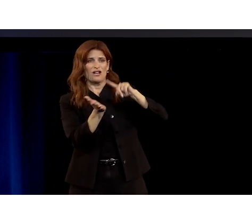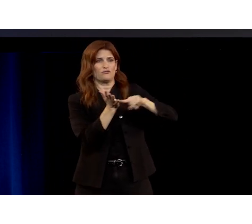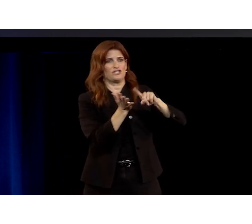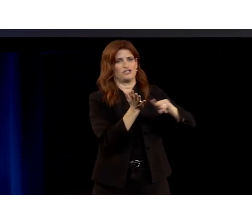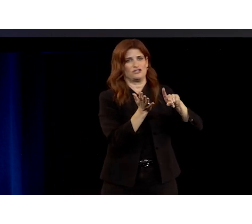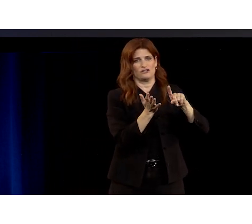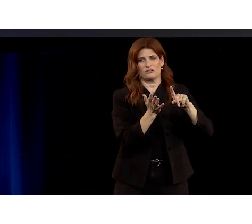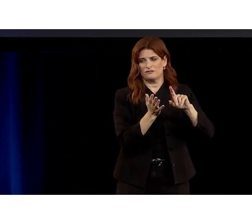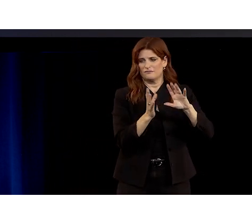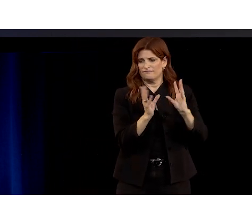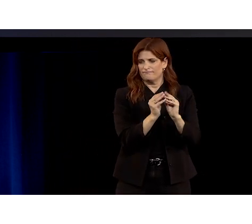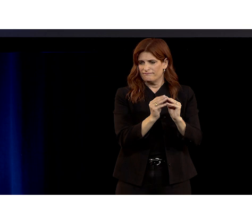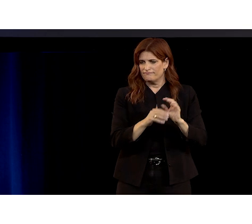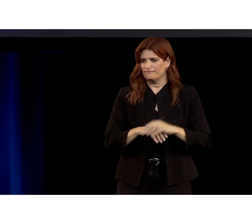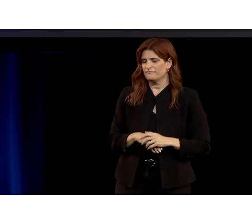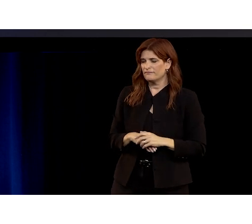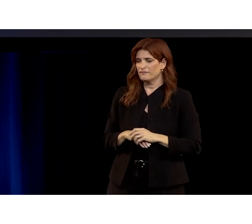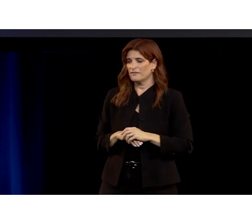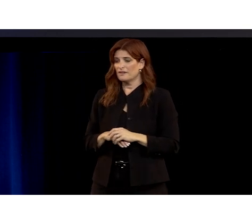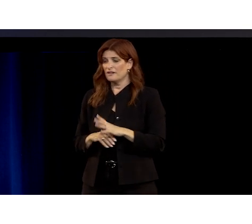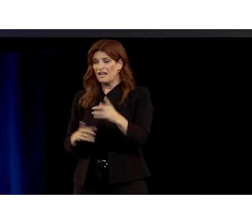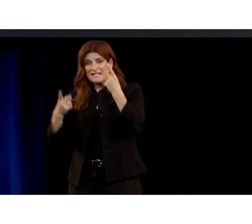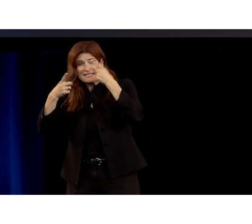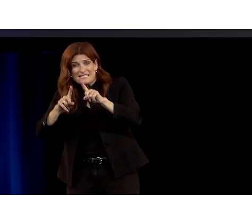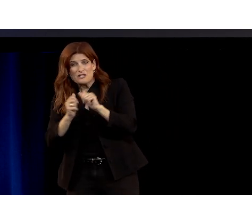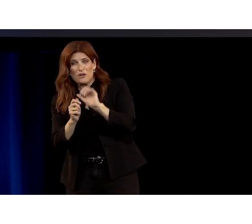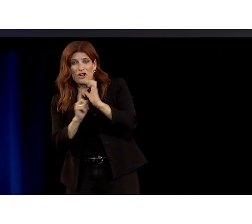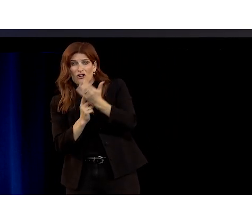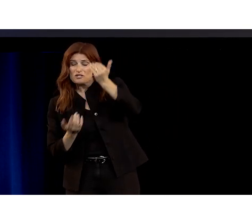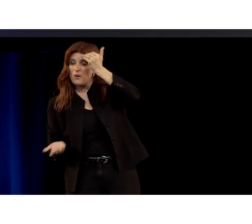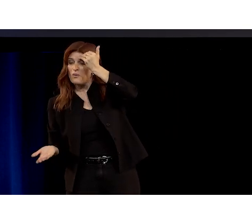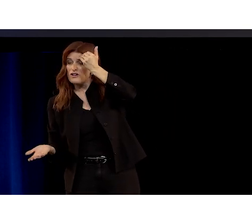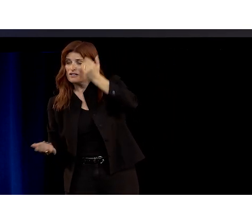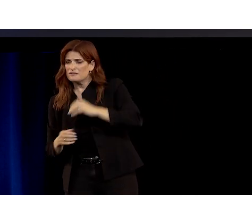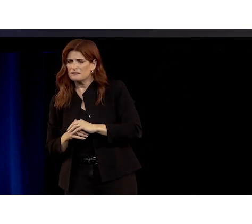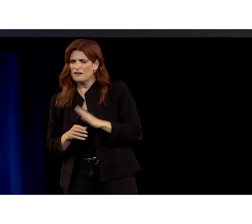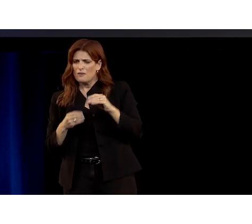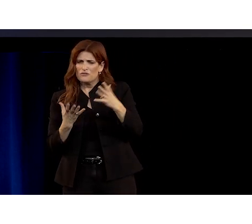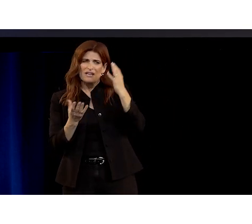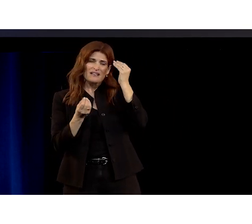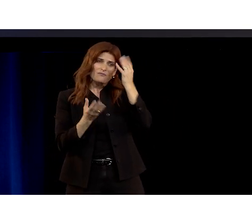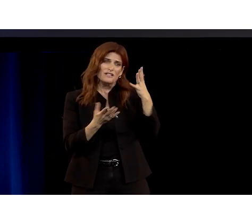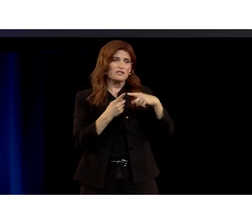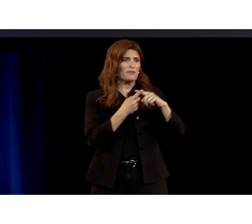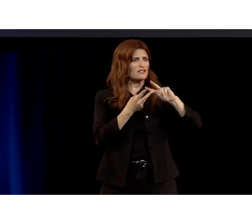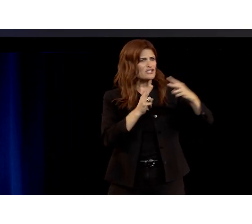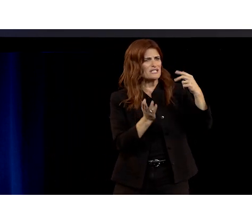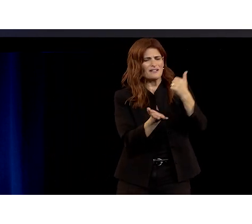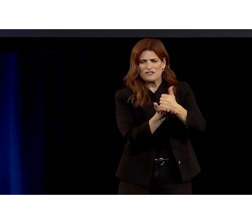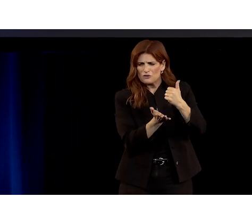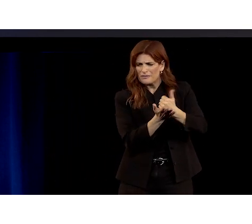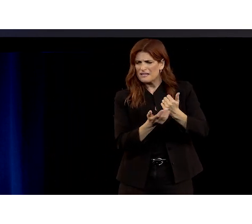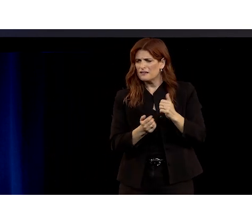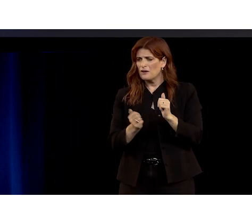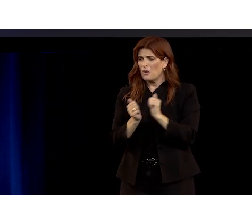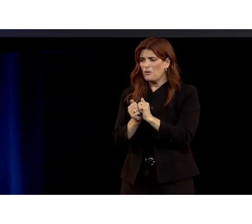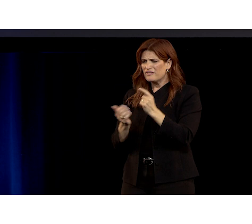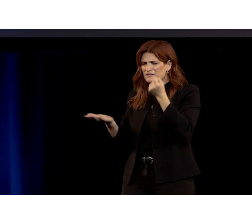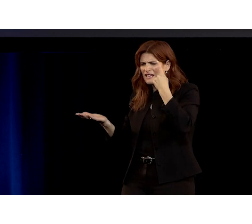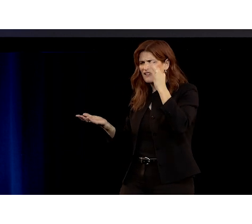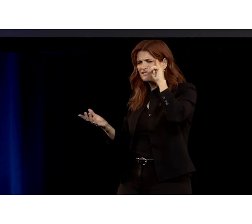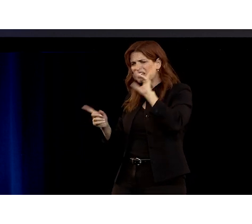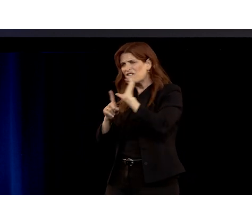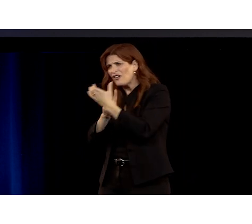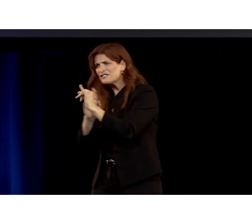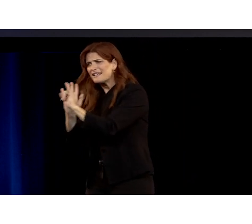Parents make medical decisions for their children, but how can they make a choice that fundamentally will shape their child's